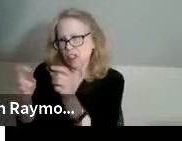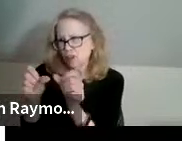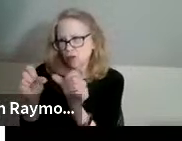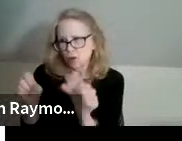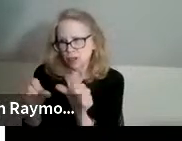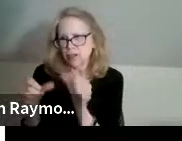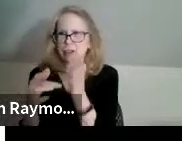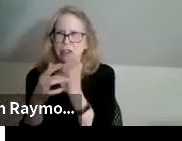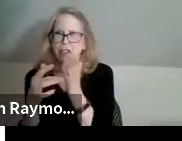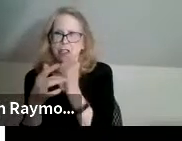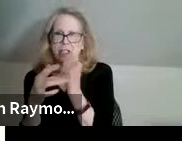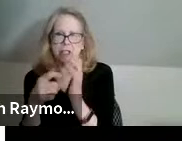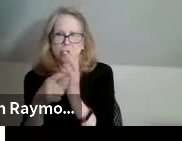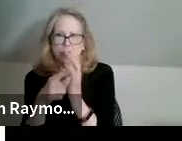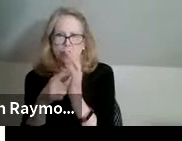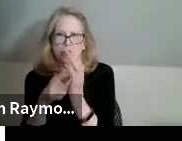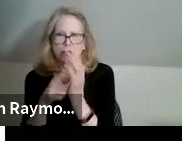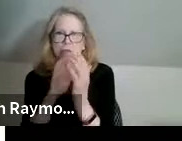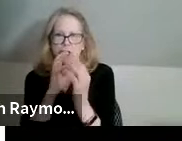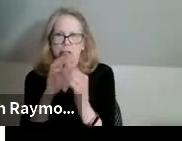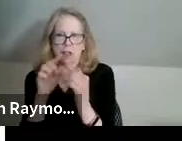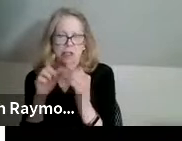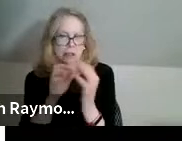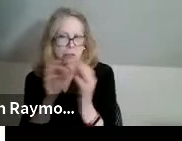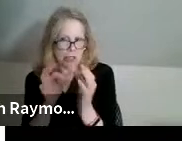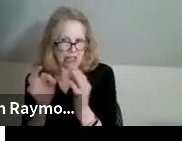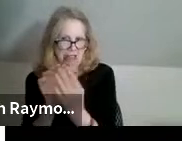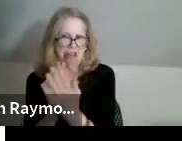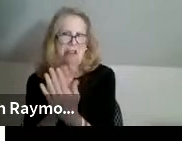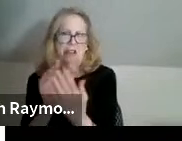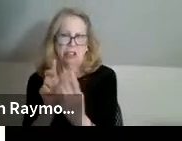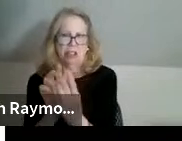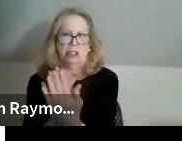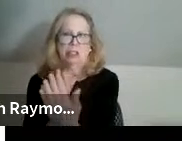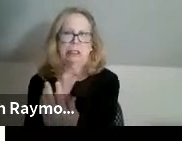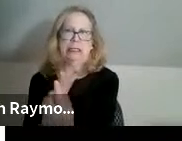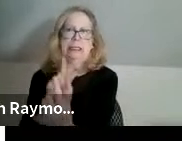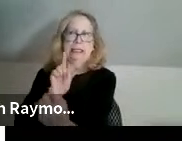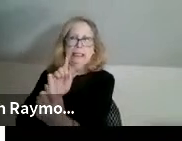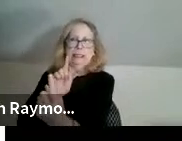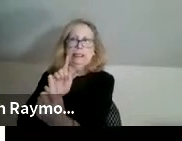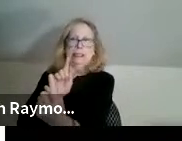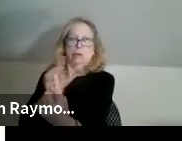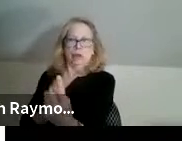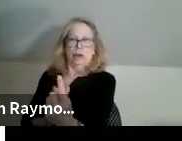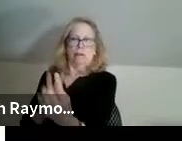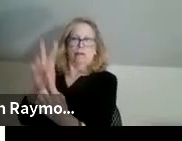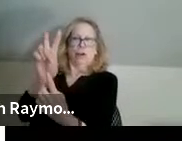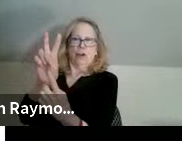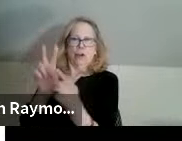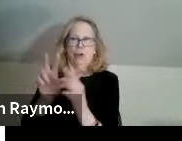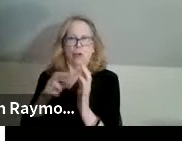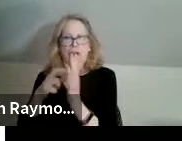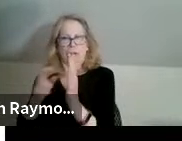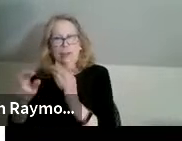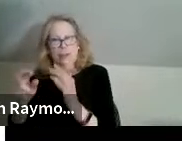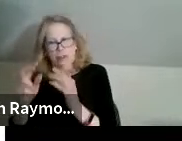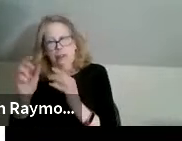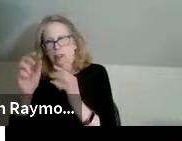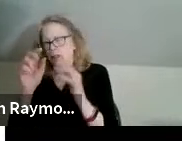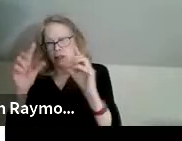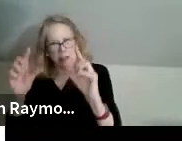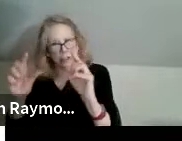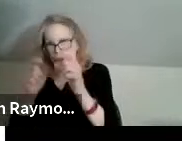requirements address the distance over which they must reach and where the vertical reference controls must be in reference to the vertical